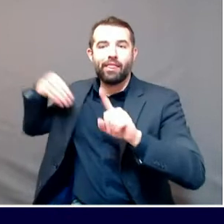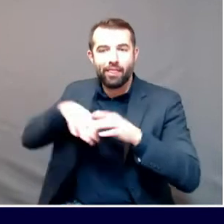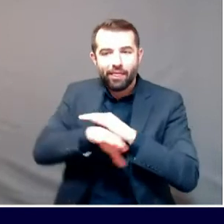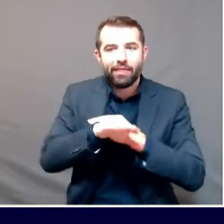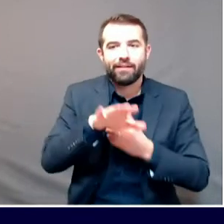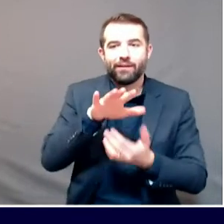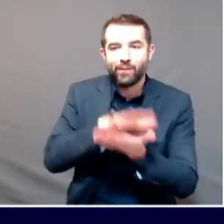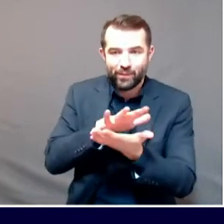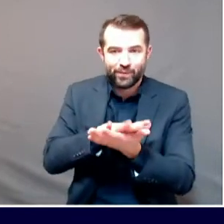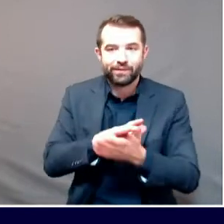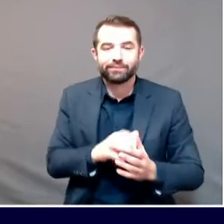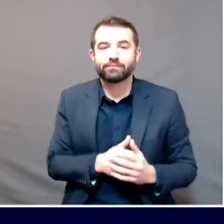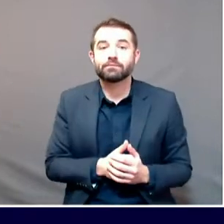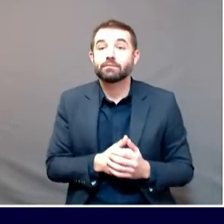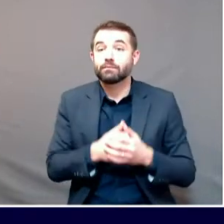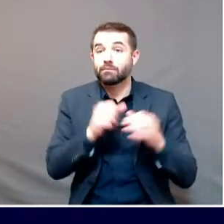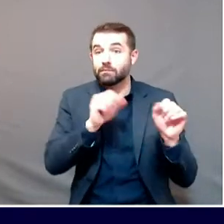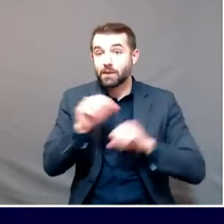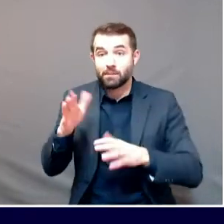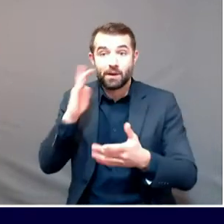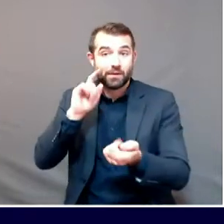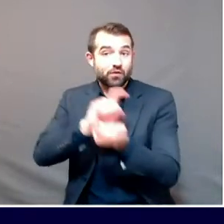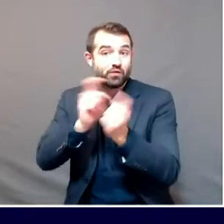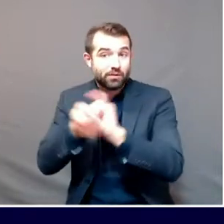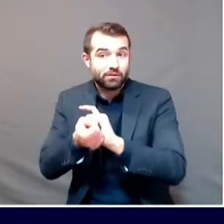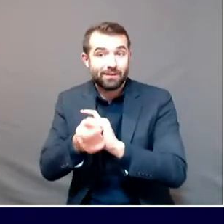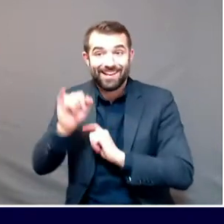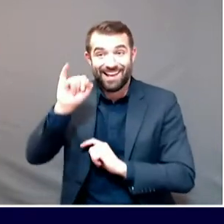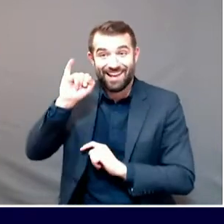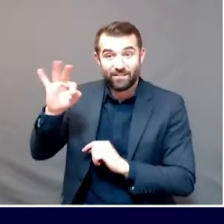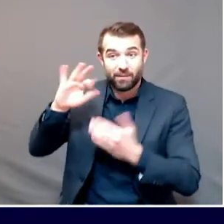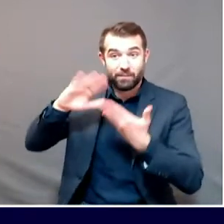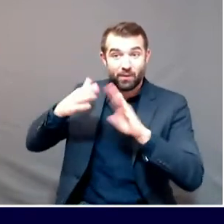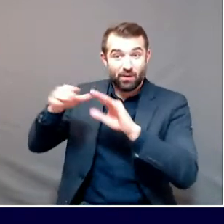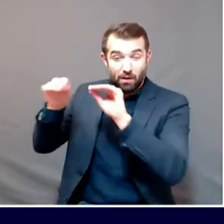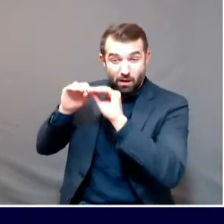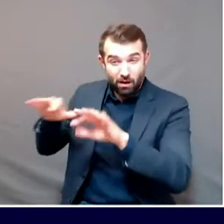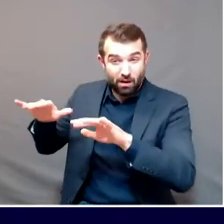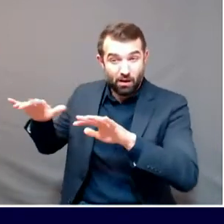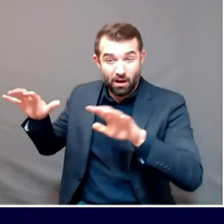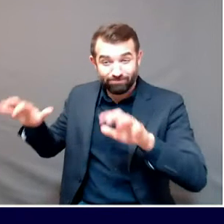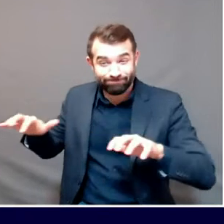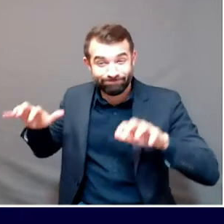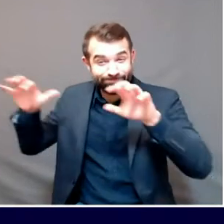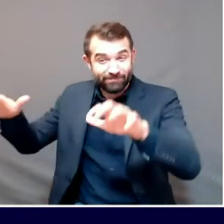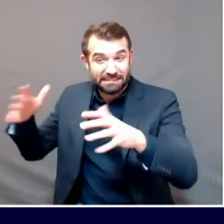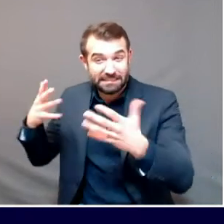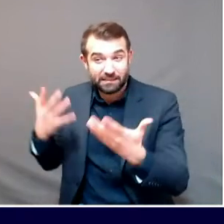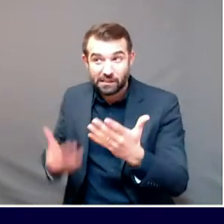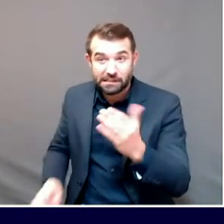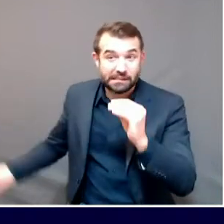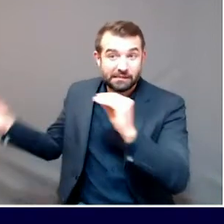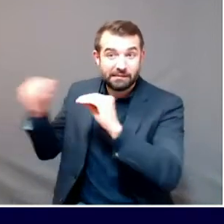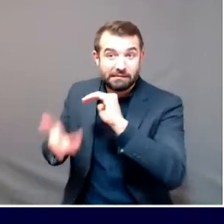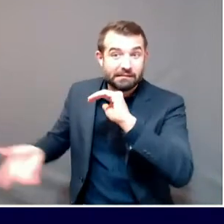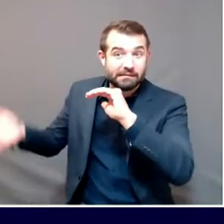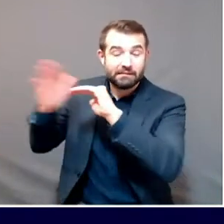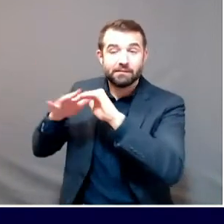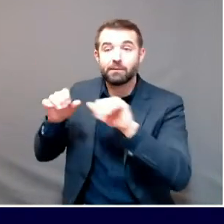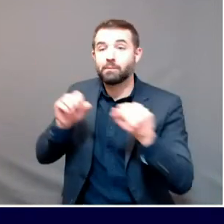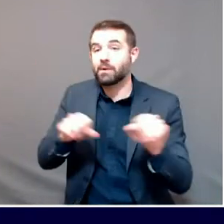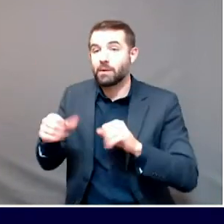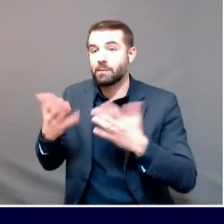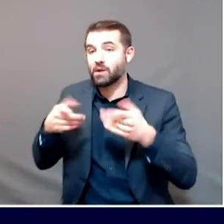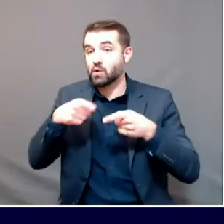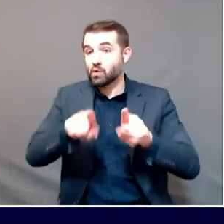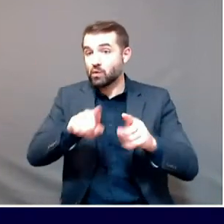community transmission become high enough, and there are a high number of students or faculty members or staff within a school who are positive at